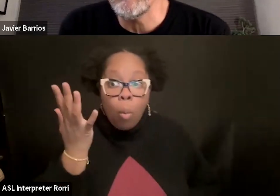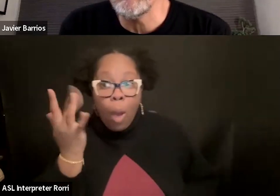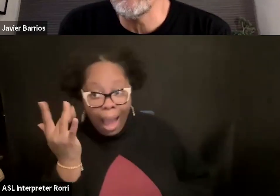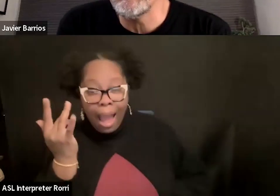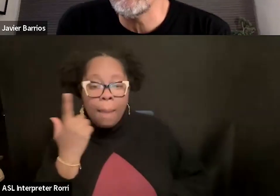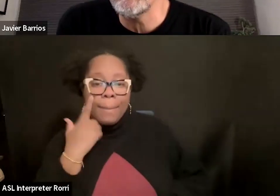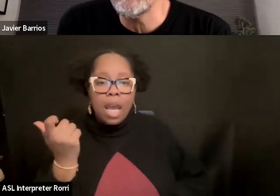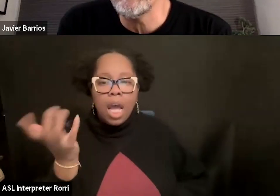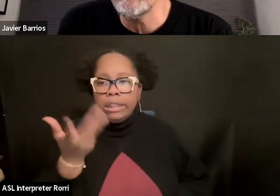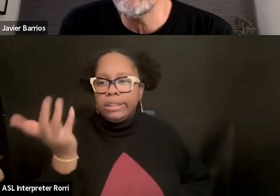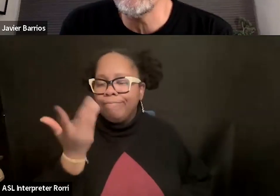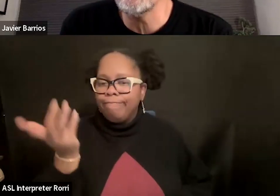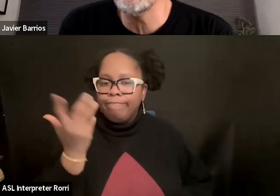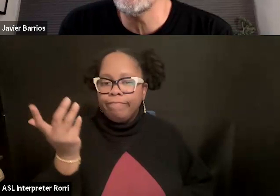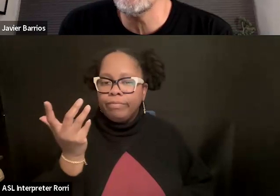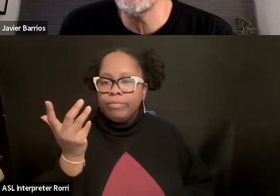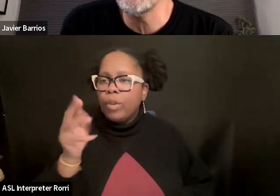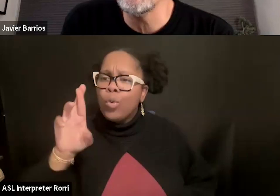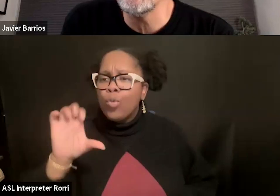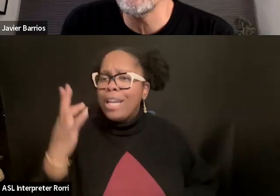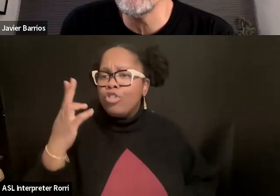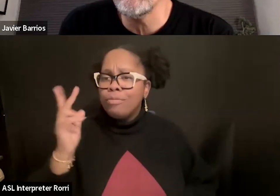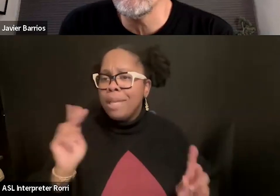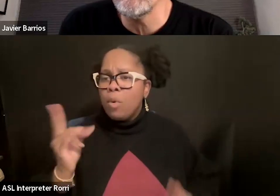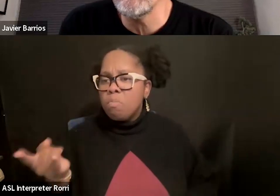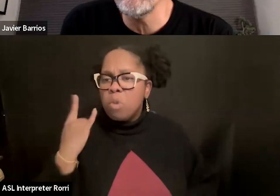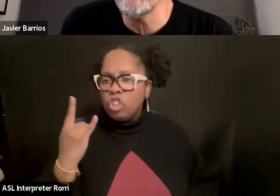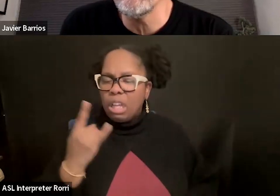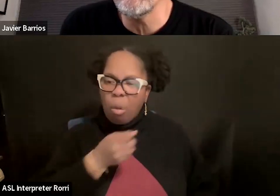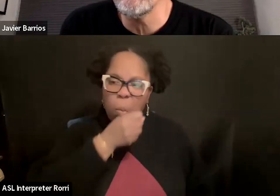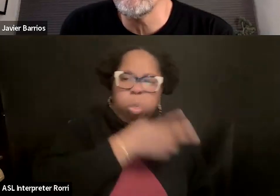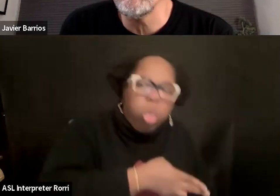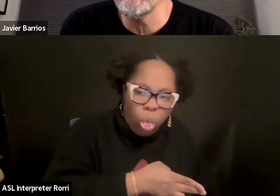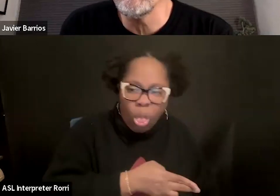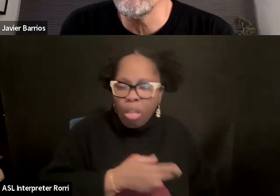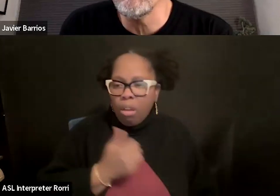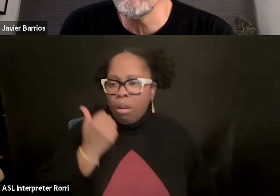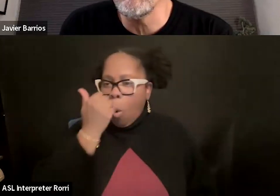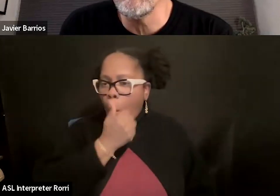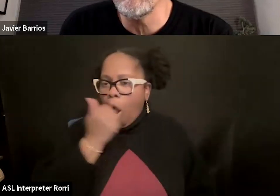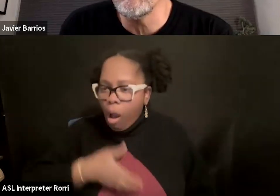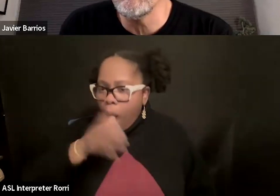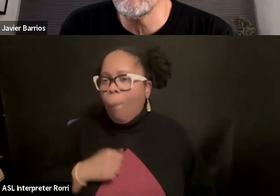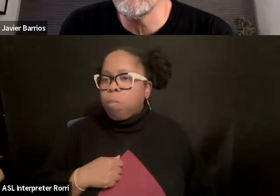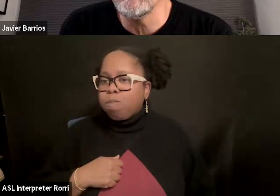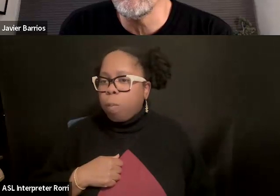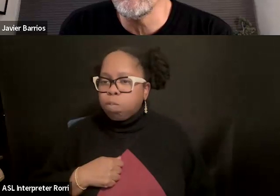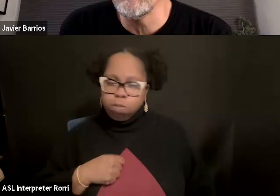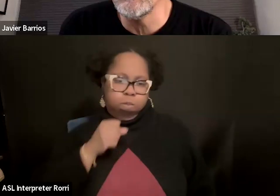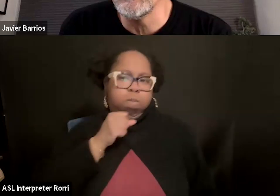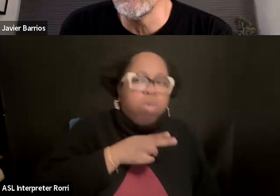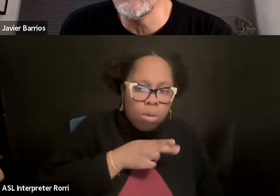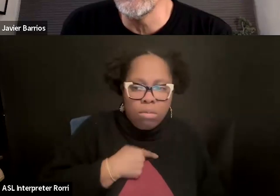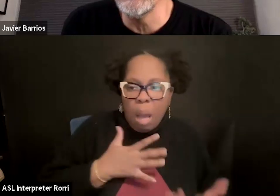the the rich people bullshit. Like he's washing his mouth with it and just like spitting it out. He's done with that